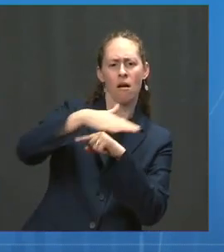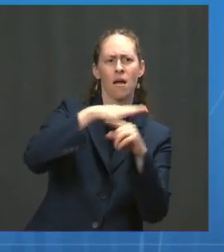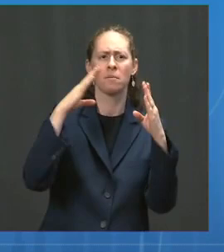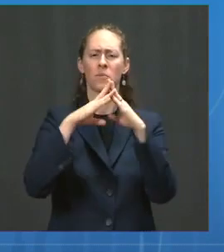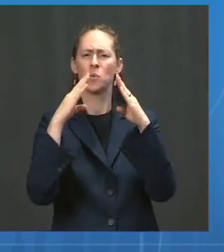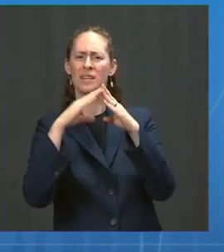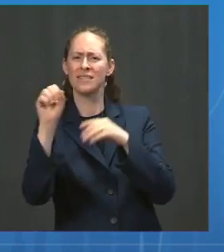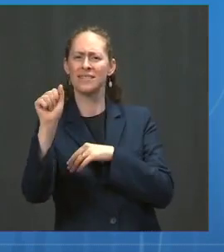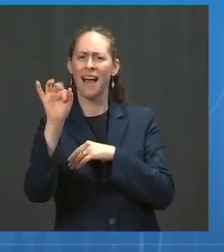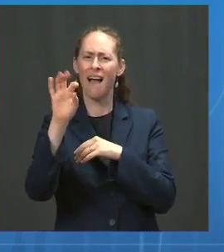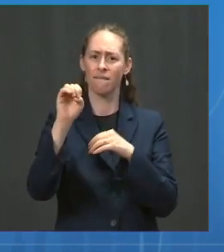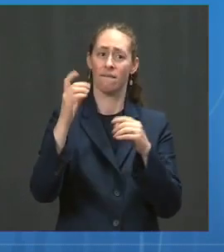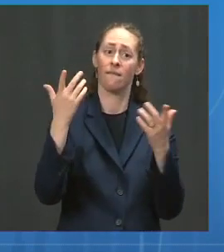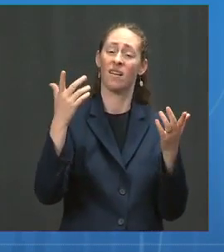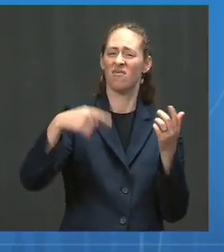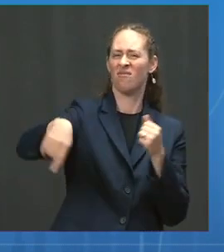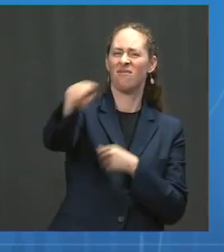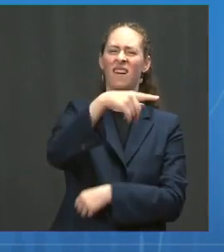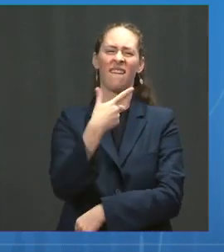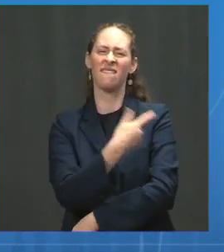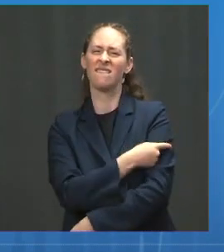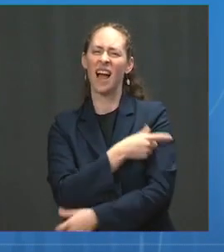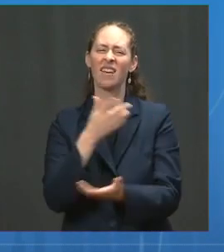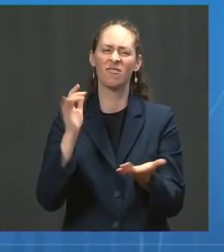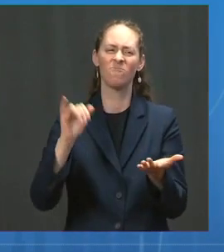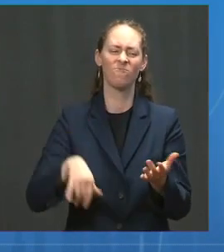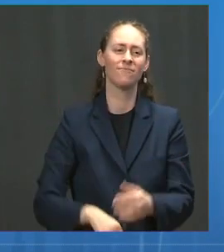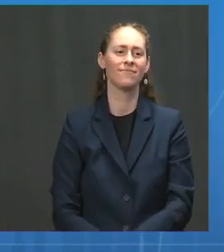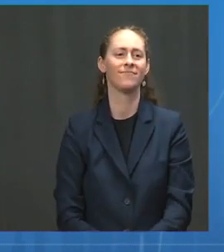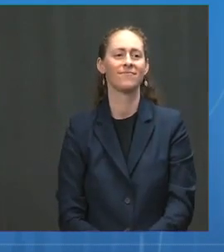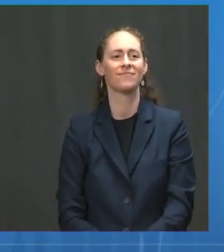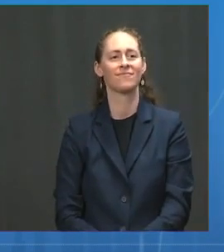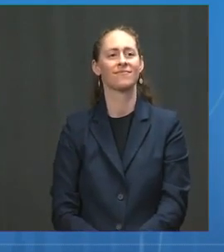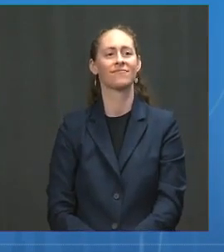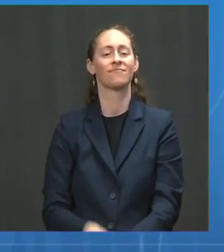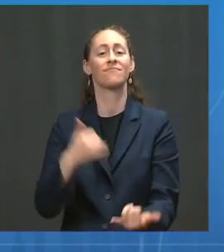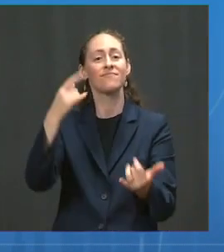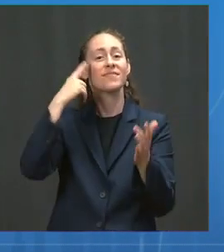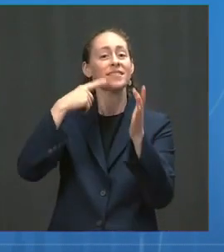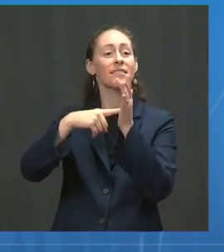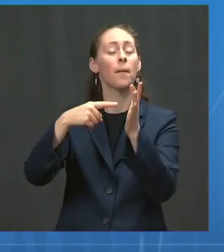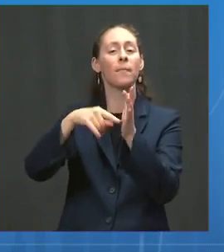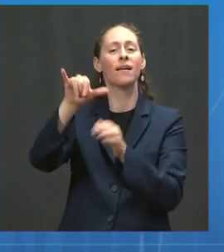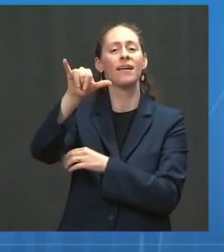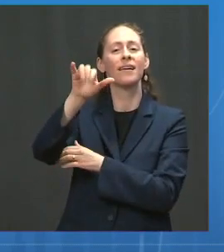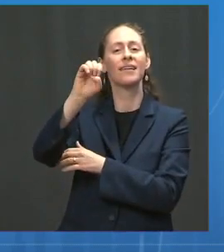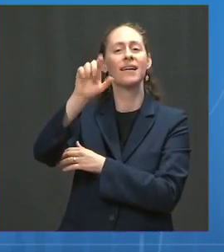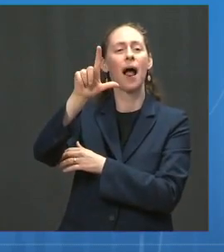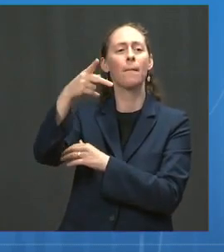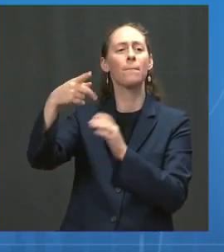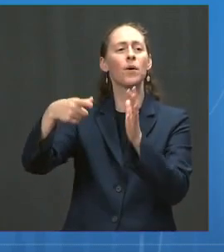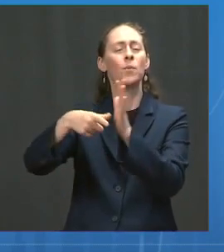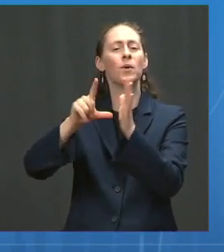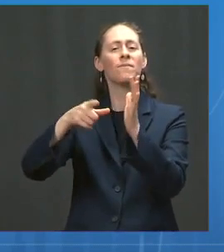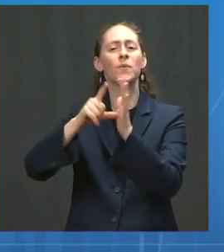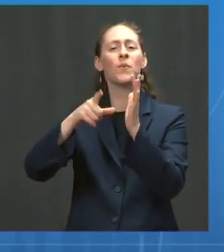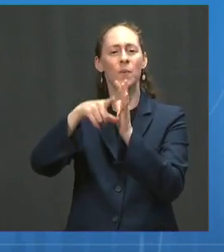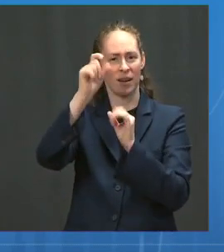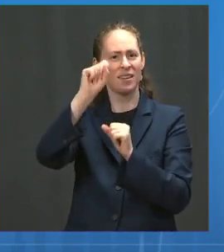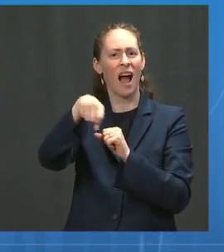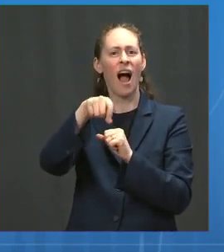And today, Yelp is announcing a new feature that allows consumers to search for businesses with fully vaccinated